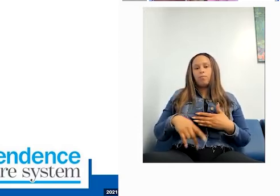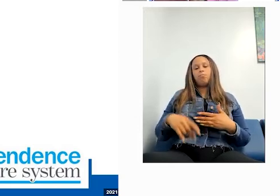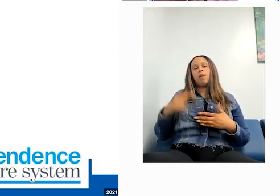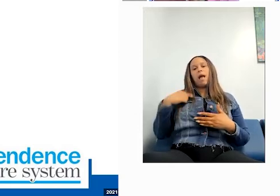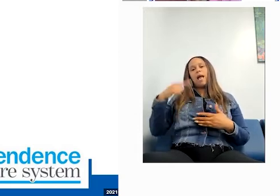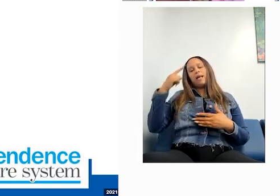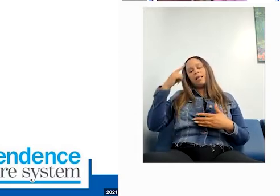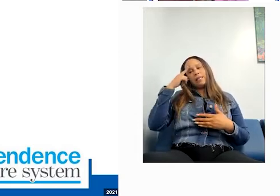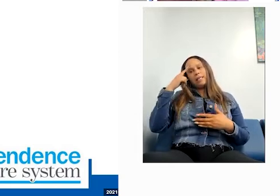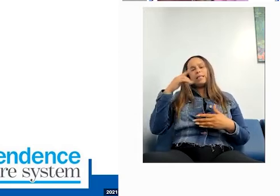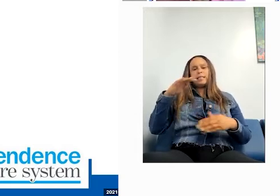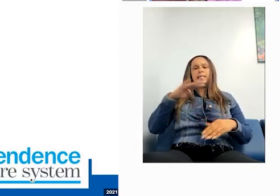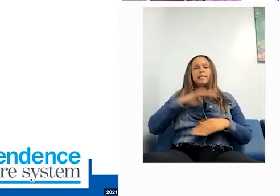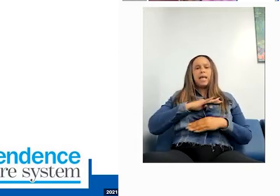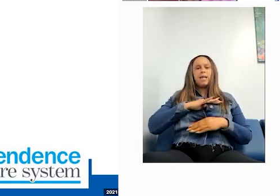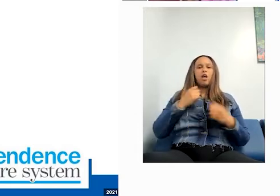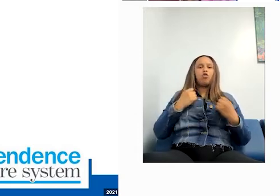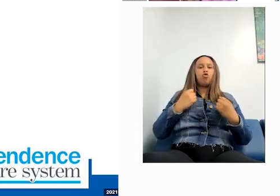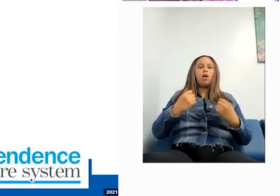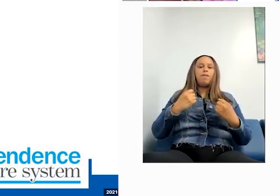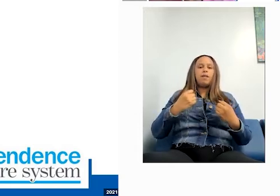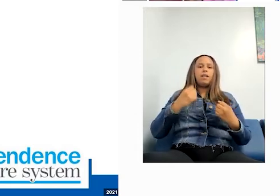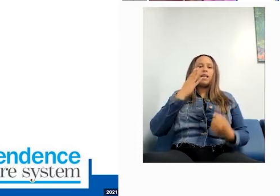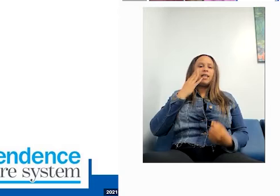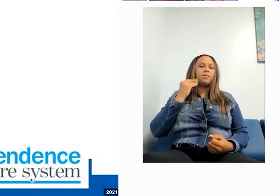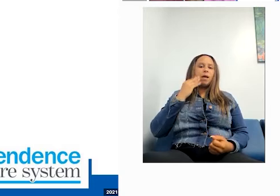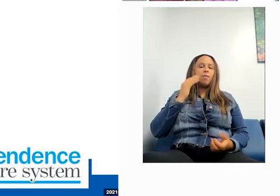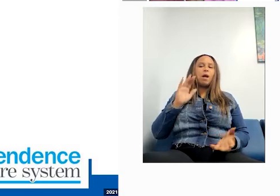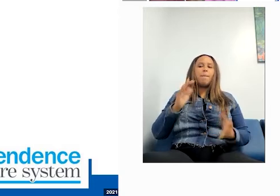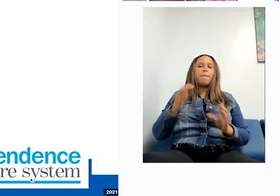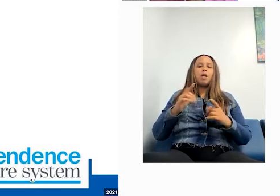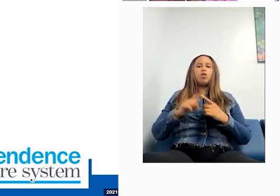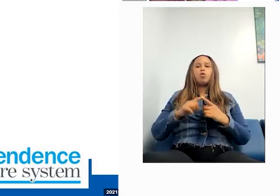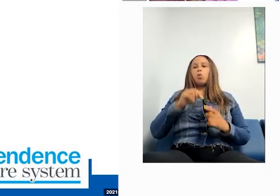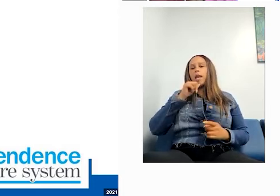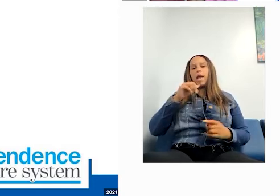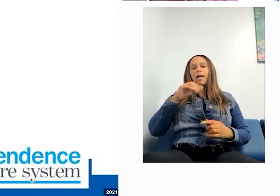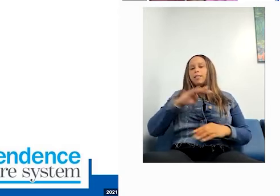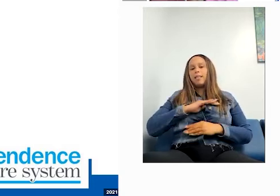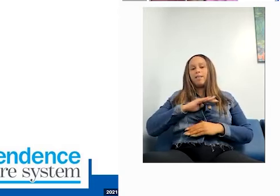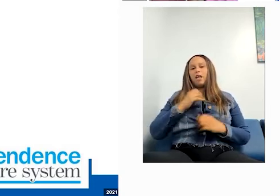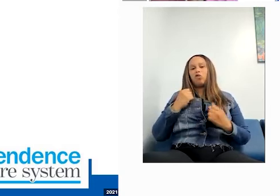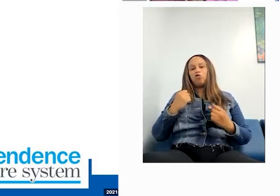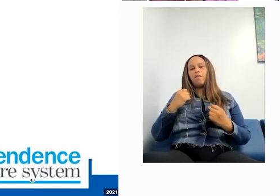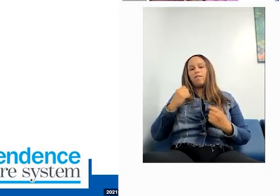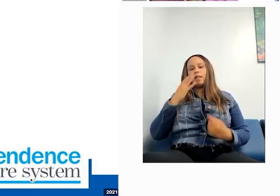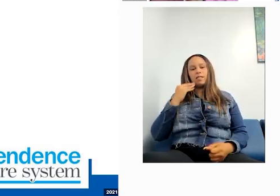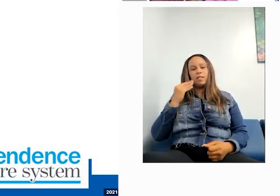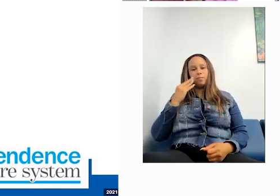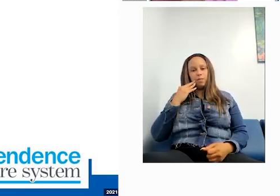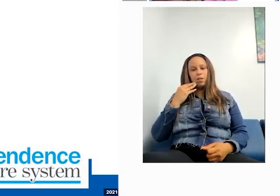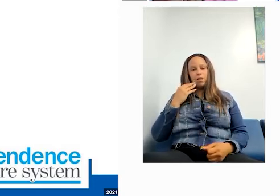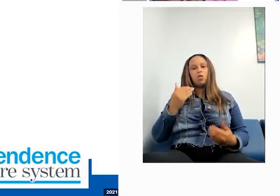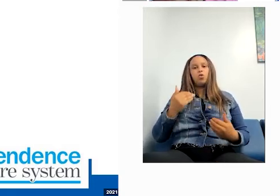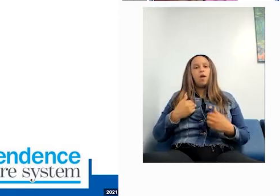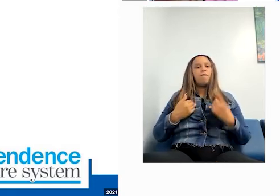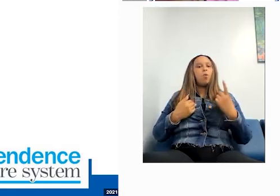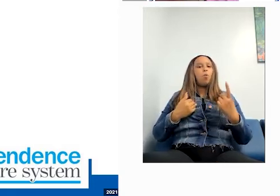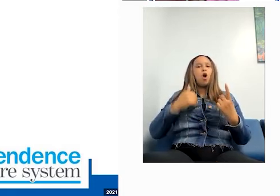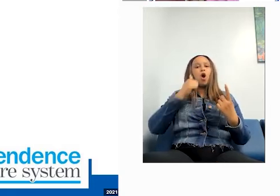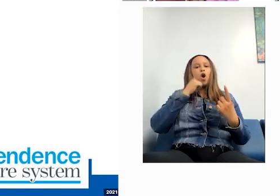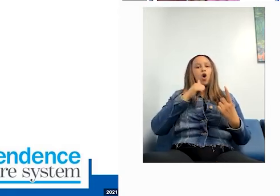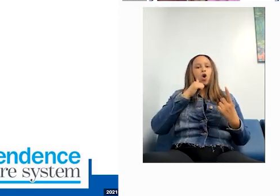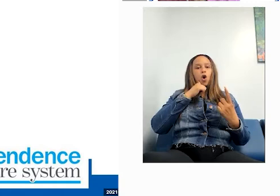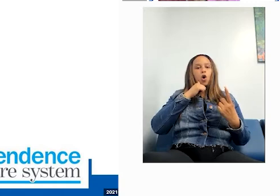driving experience versus a not so satisfying driving experience. So here's a young girl driving a joystick